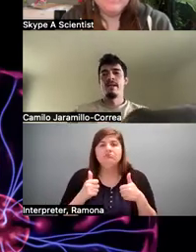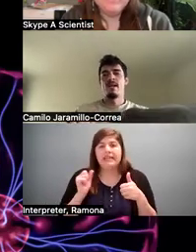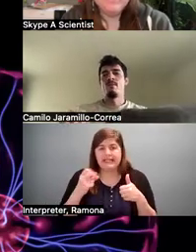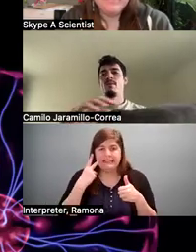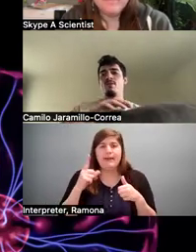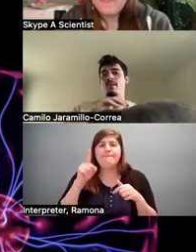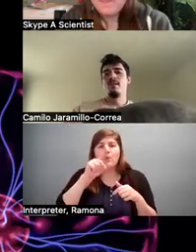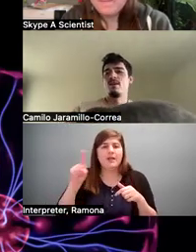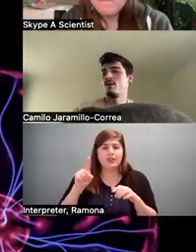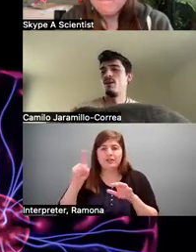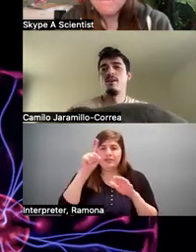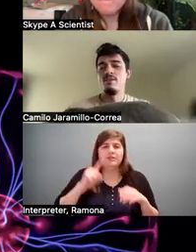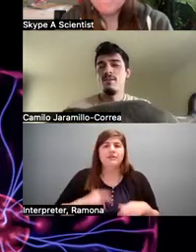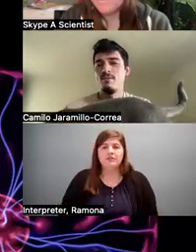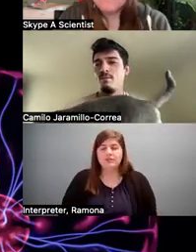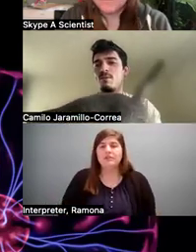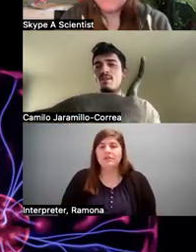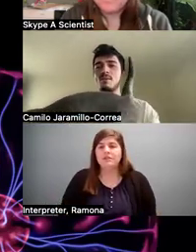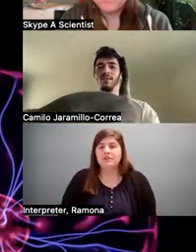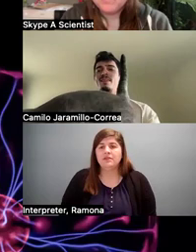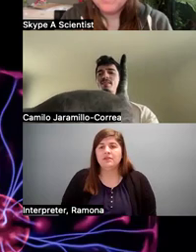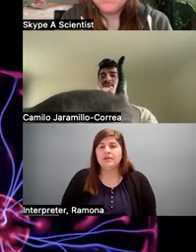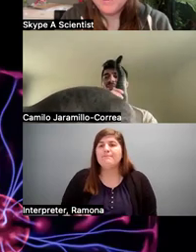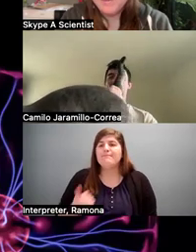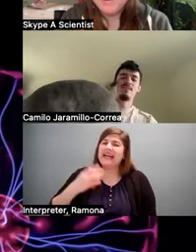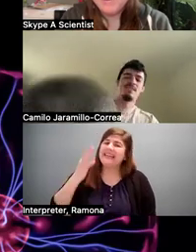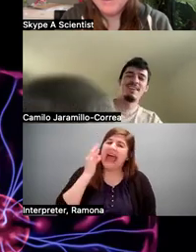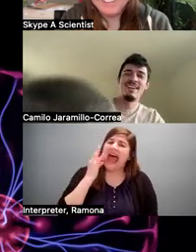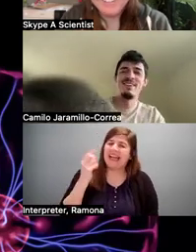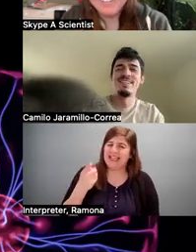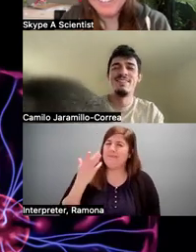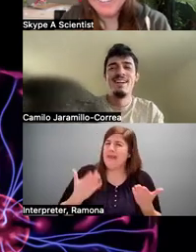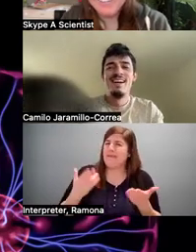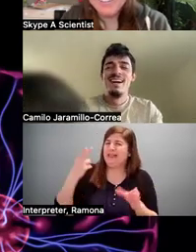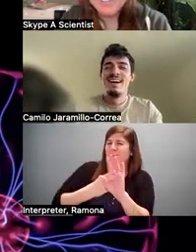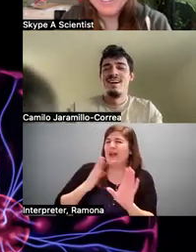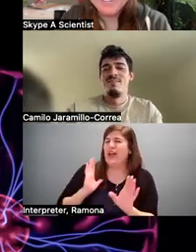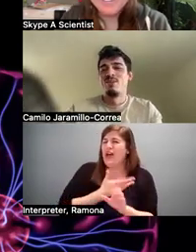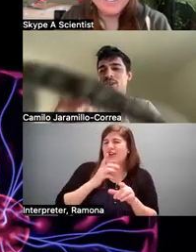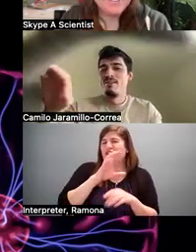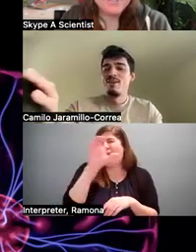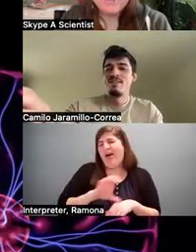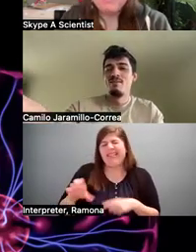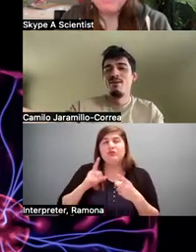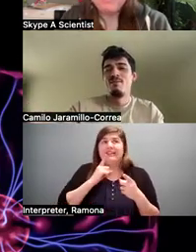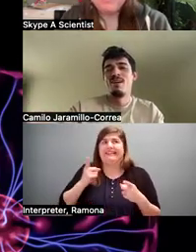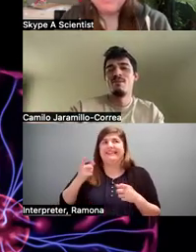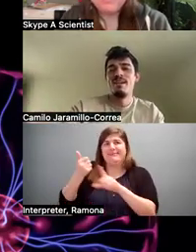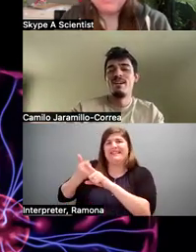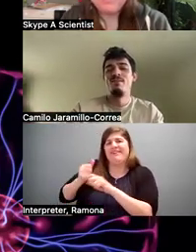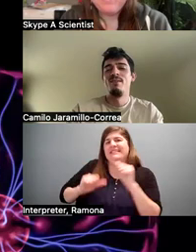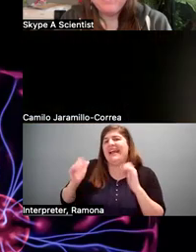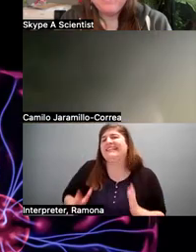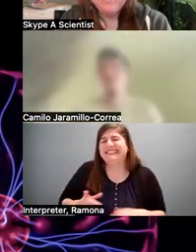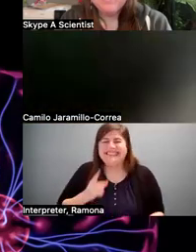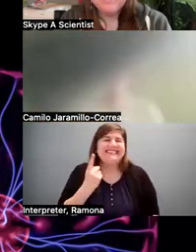and my cat might be joining our call. He's a famous Skype scientist. Good time. So you have a good example of a plasma